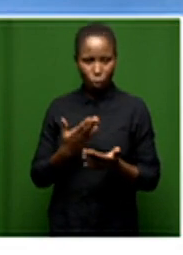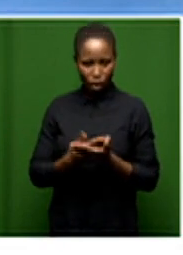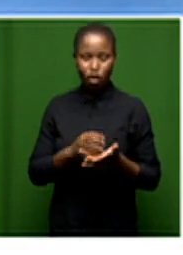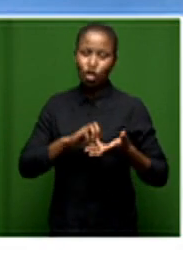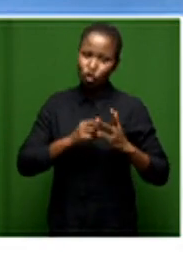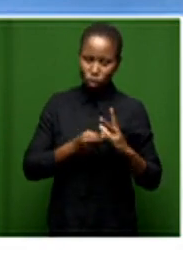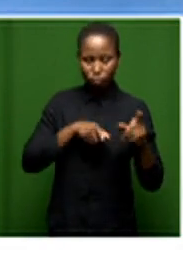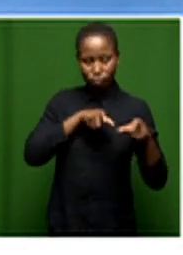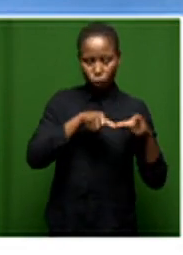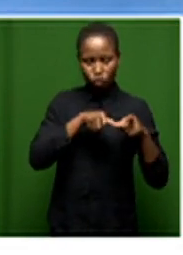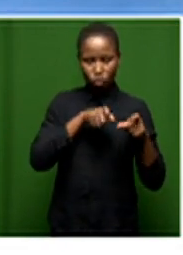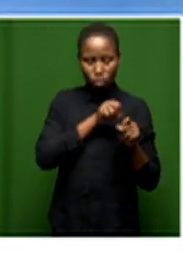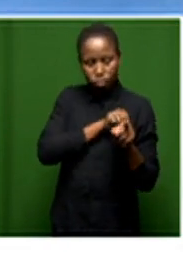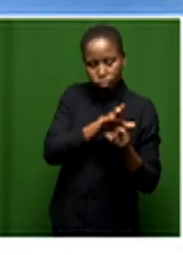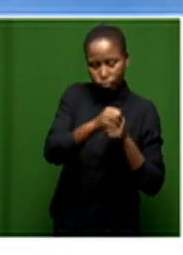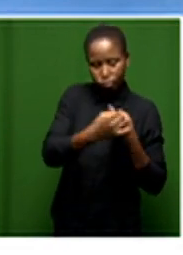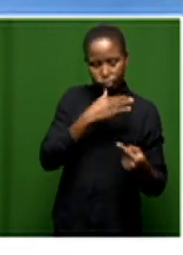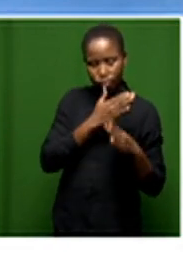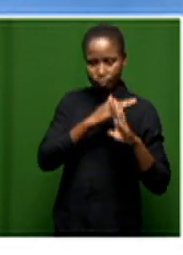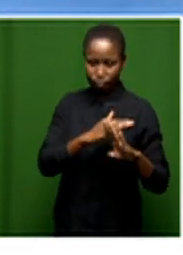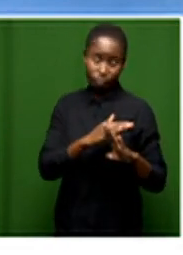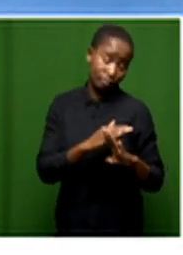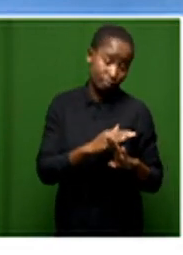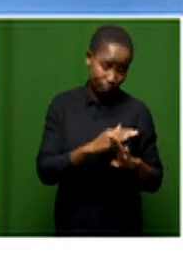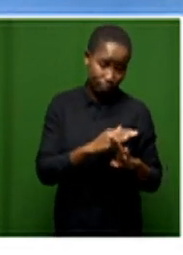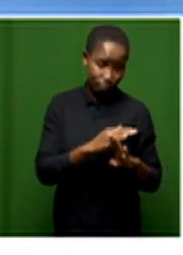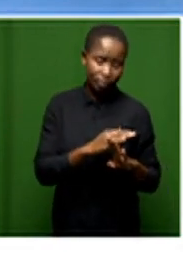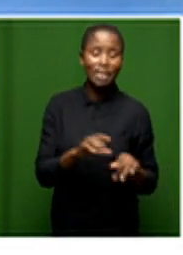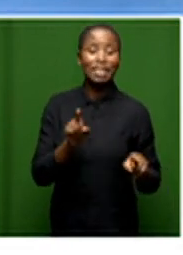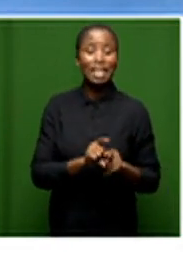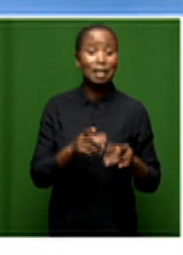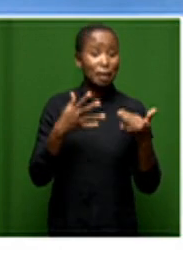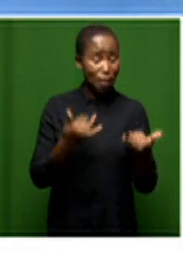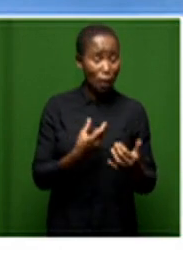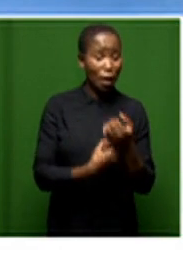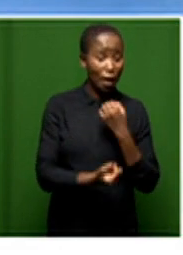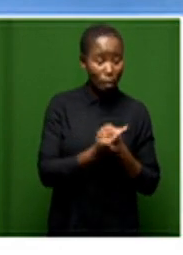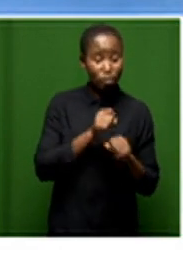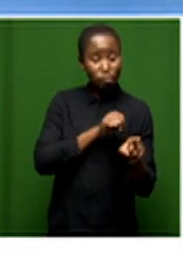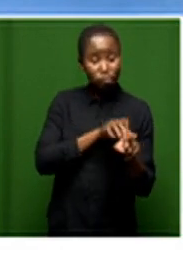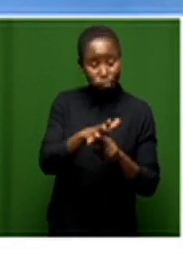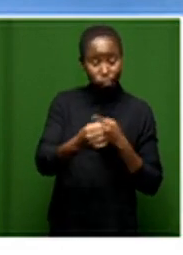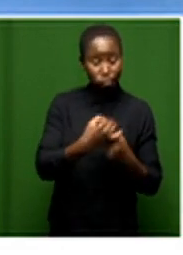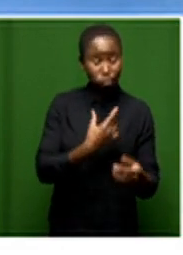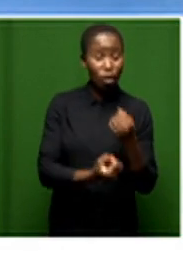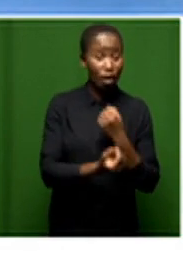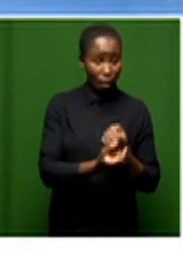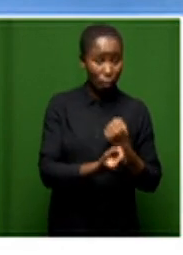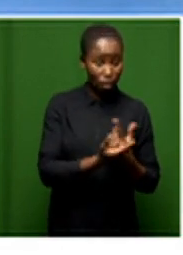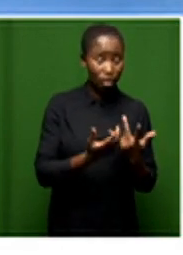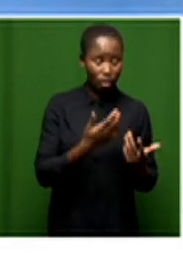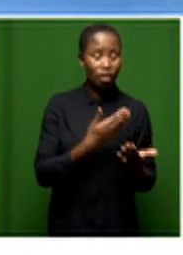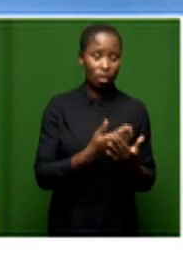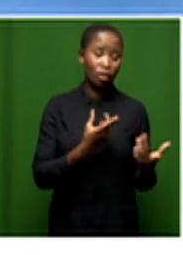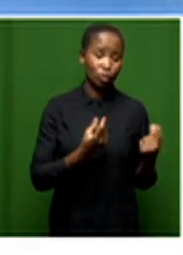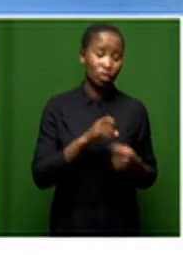and control transmission. So as long as there is transmission that's ongoing, and as long as there are cases in South Africa, there will be onward transmission.